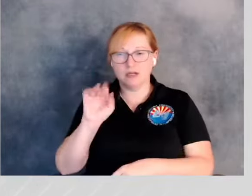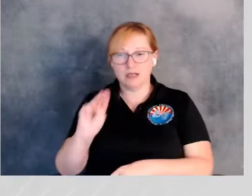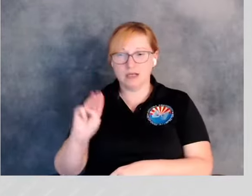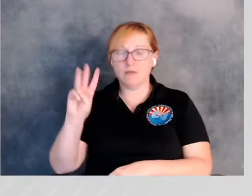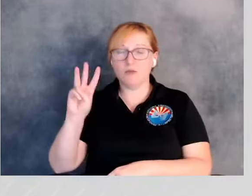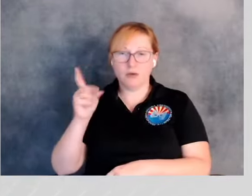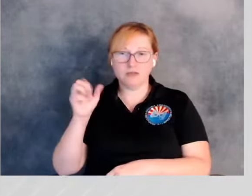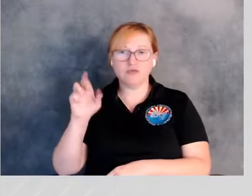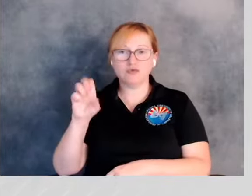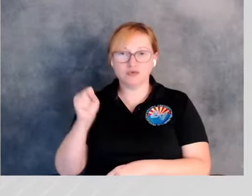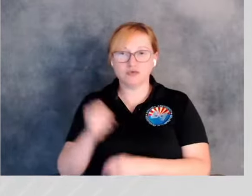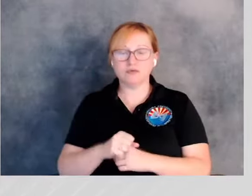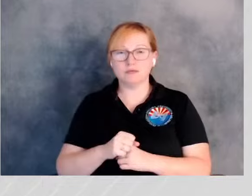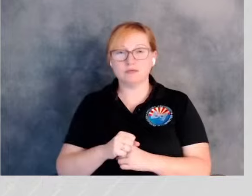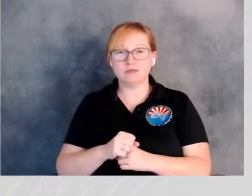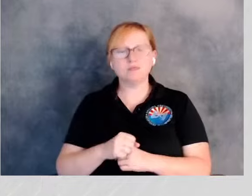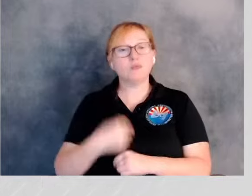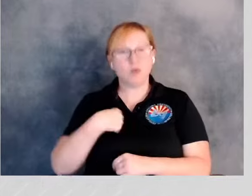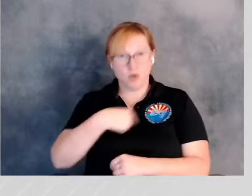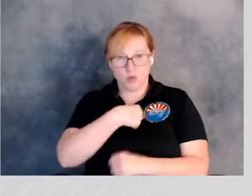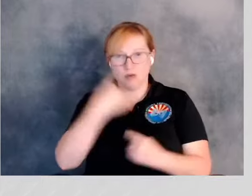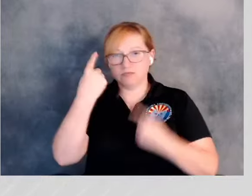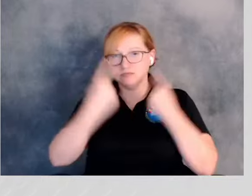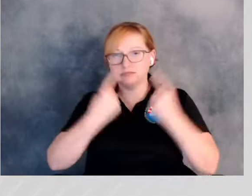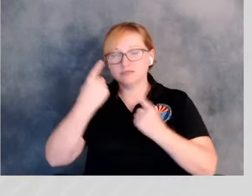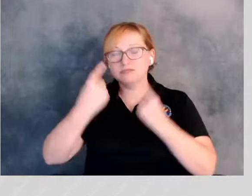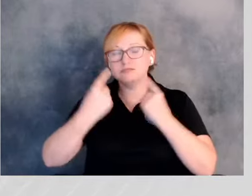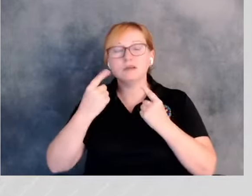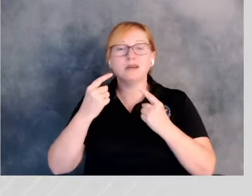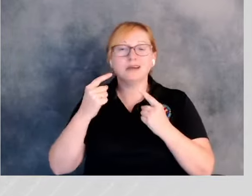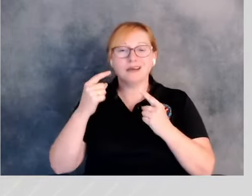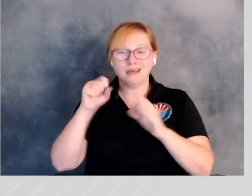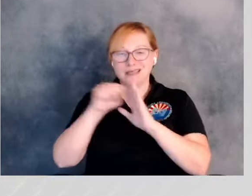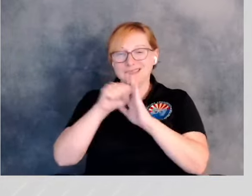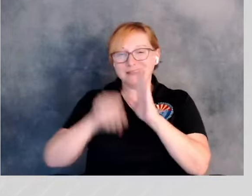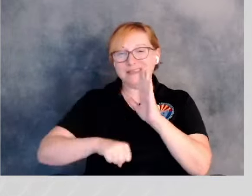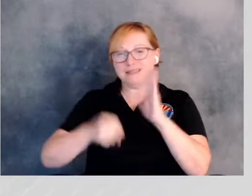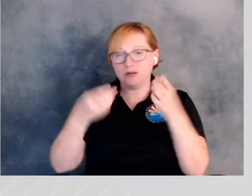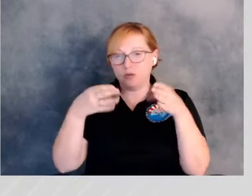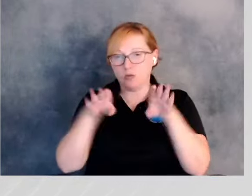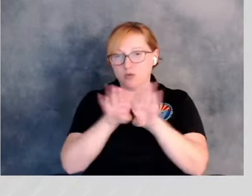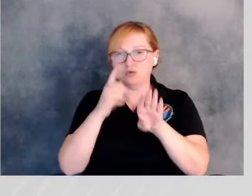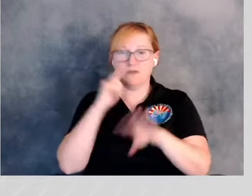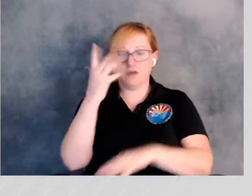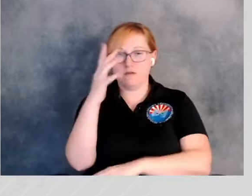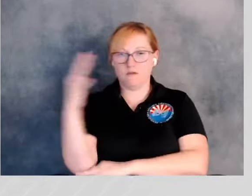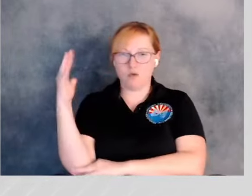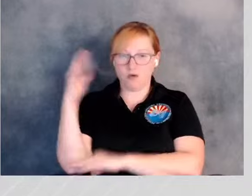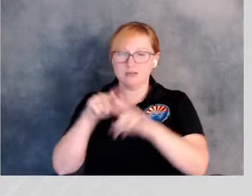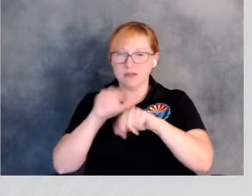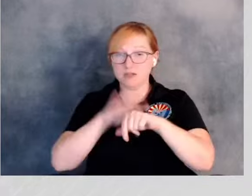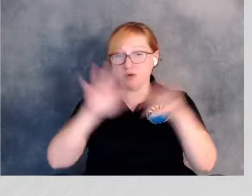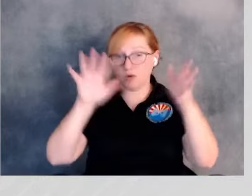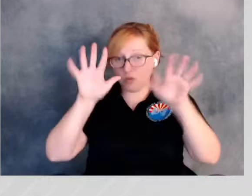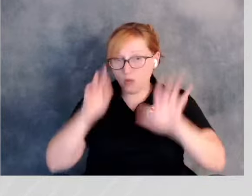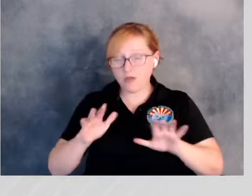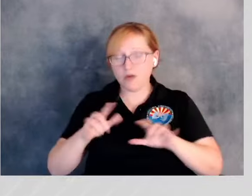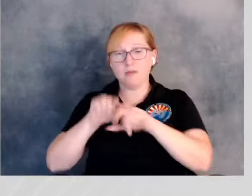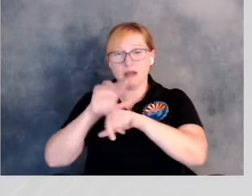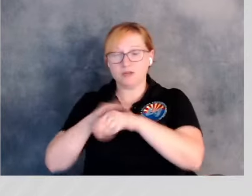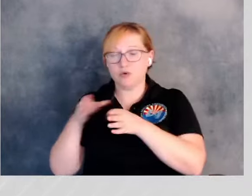at conditional seasonal closures based on weather conditions or road conditions. We are trying to minimize the amount